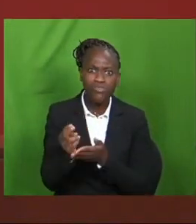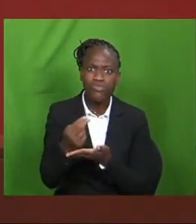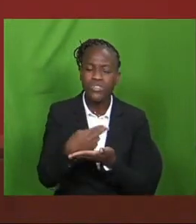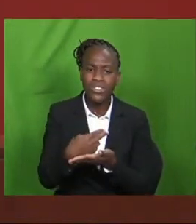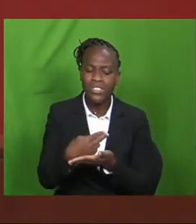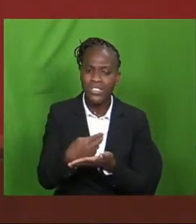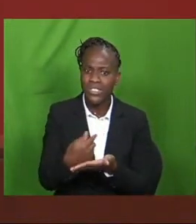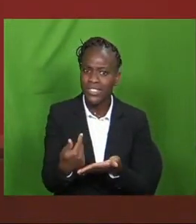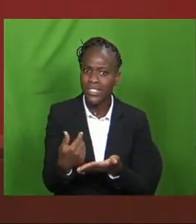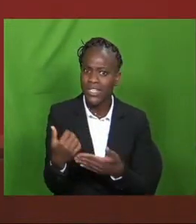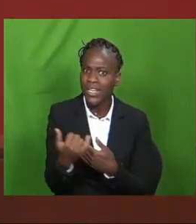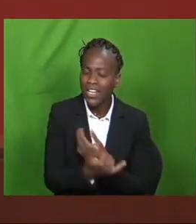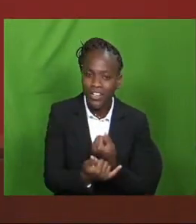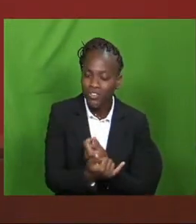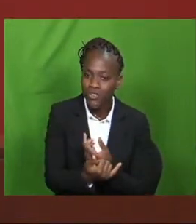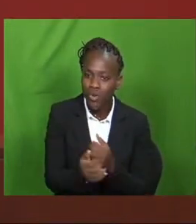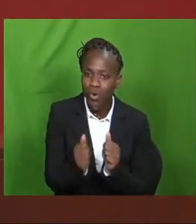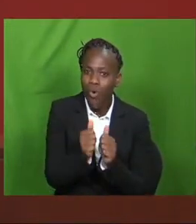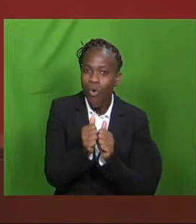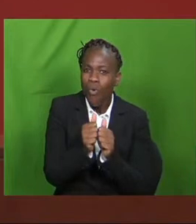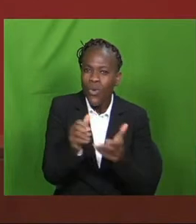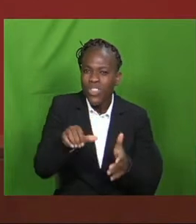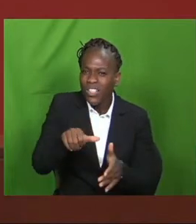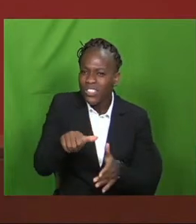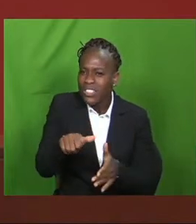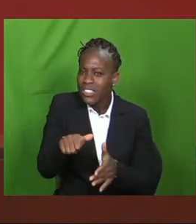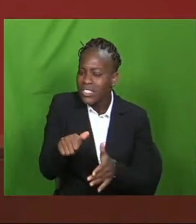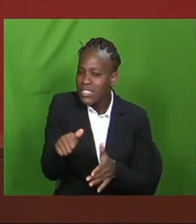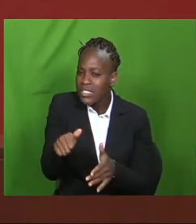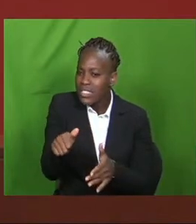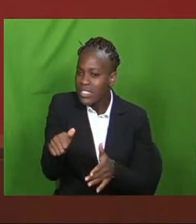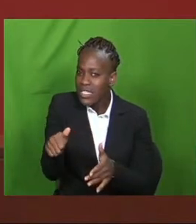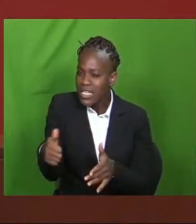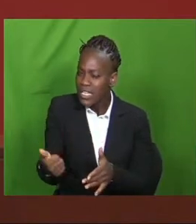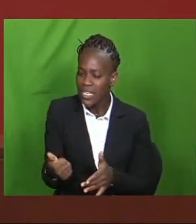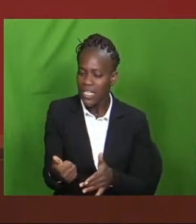country without any access to the speaker.